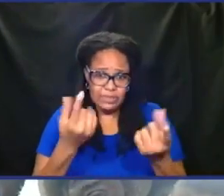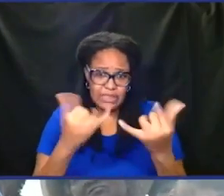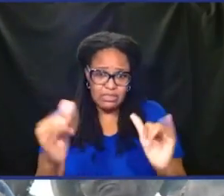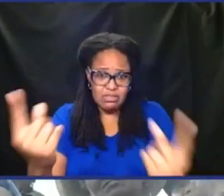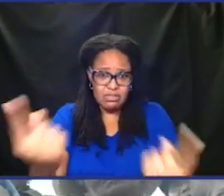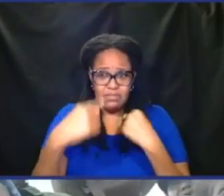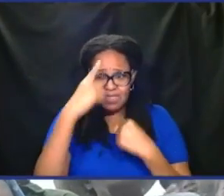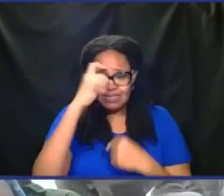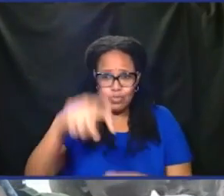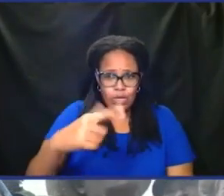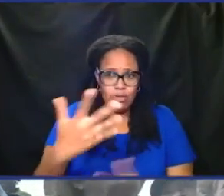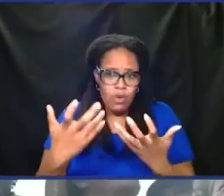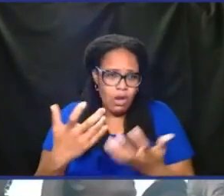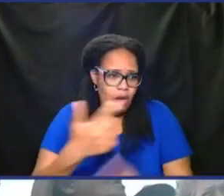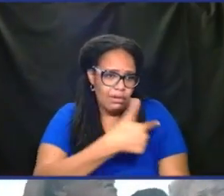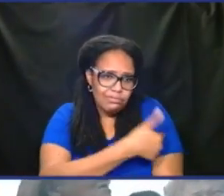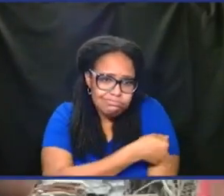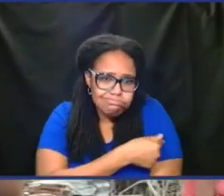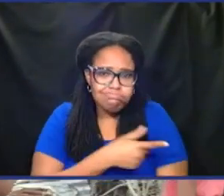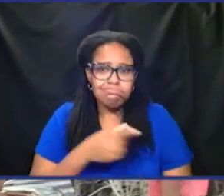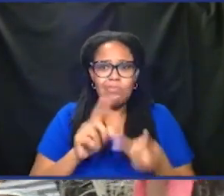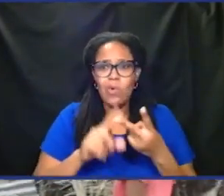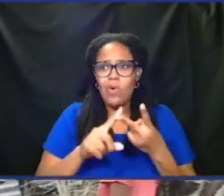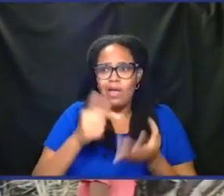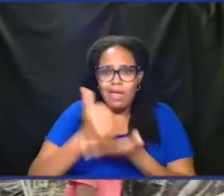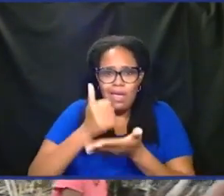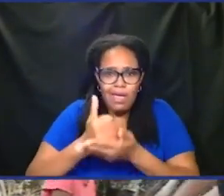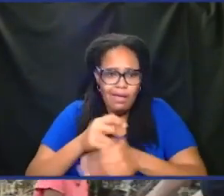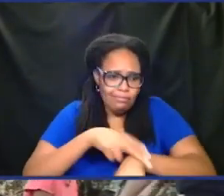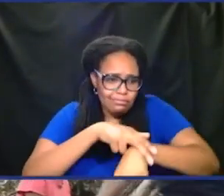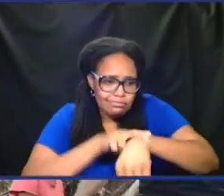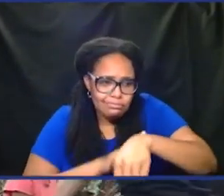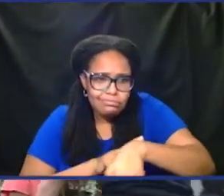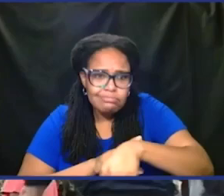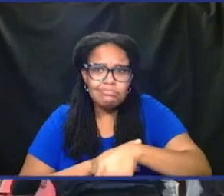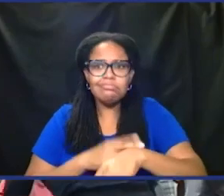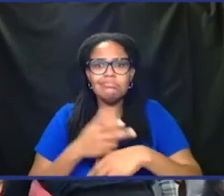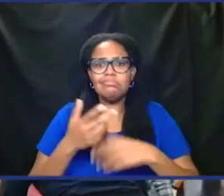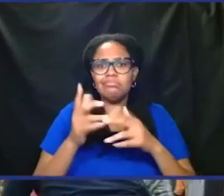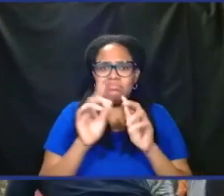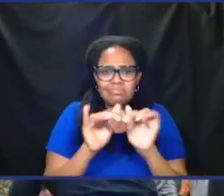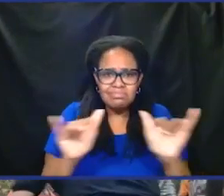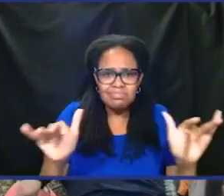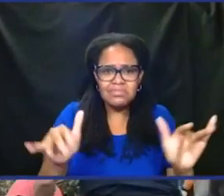for injections or just dressing of their wounds.